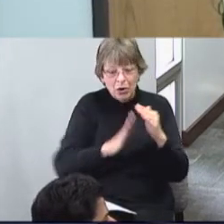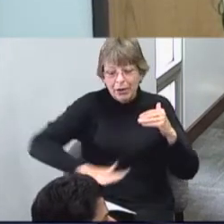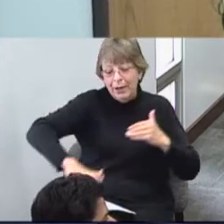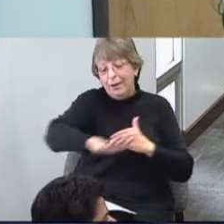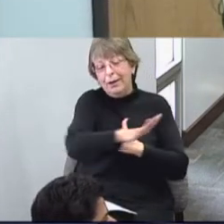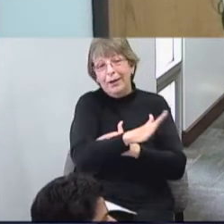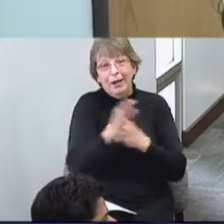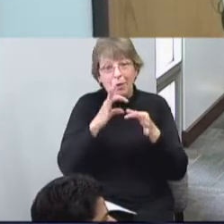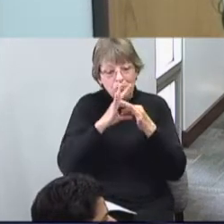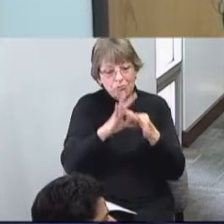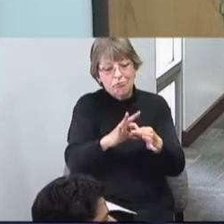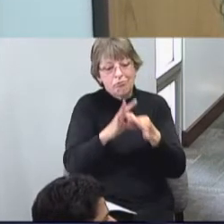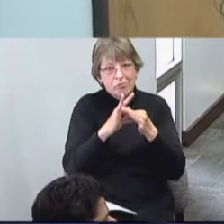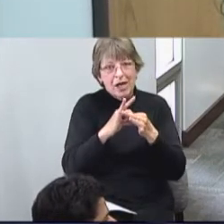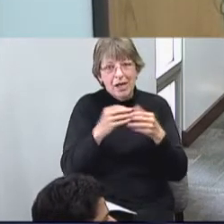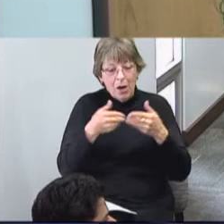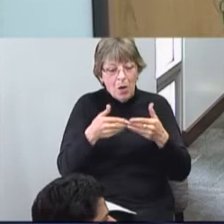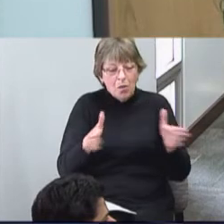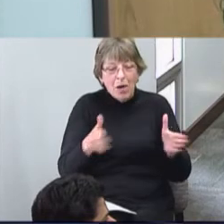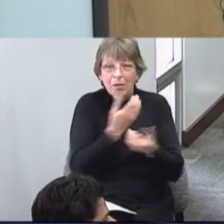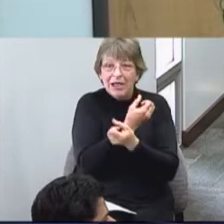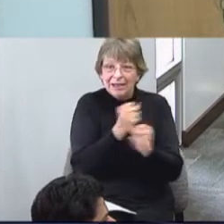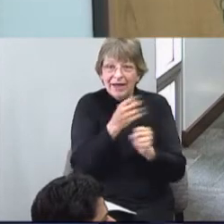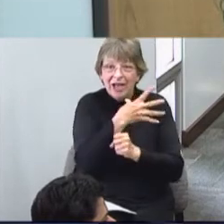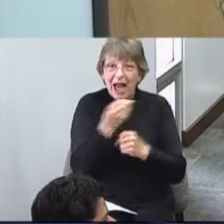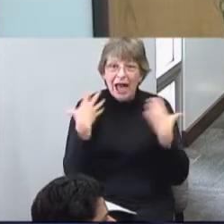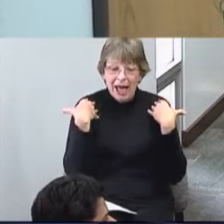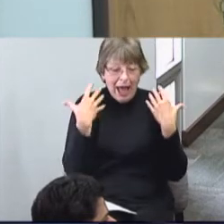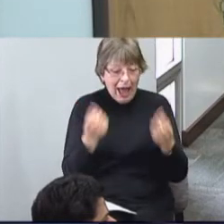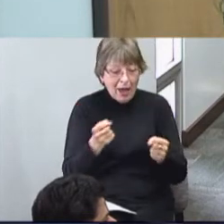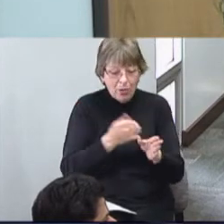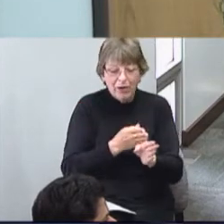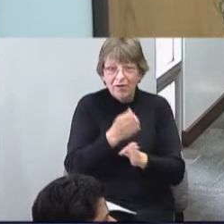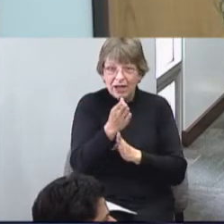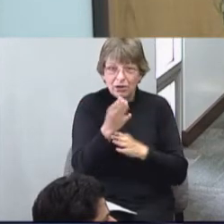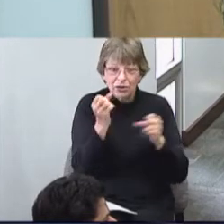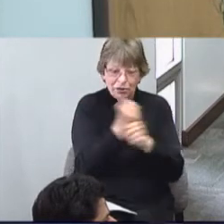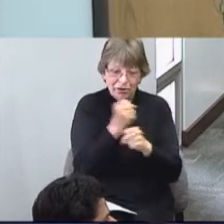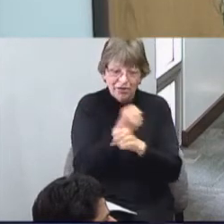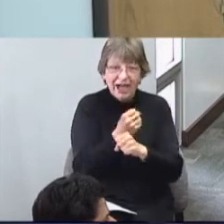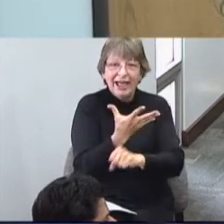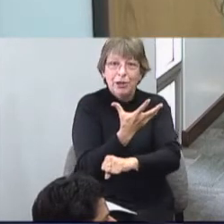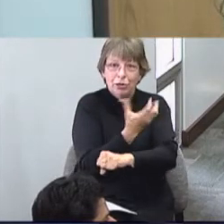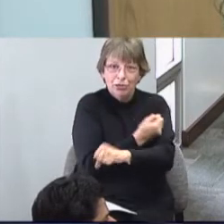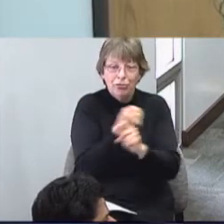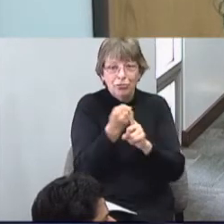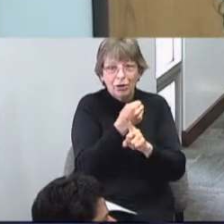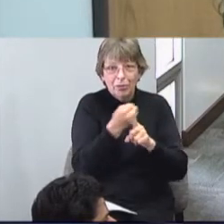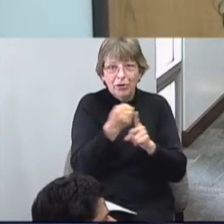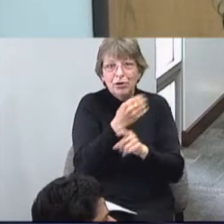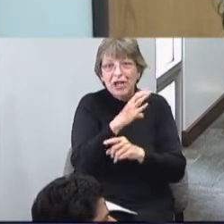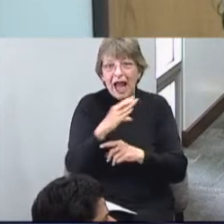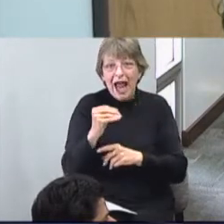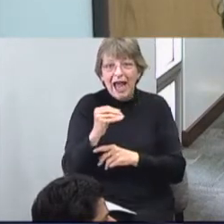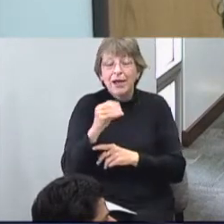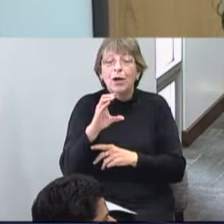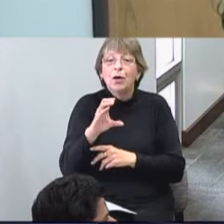bringing together public safety and public health professionals in the fight against drug abuse and criminality, and whereas there are